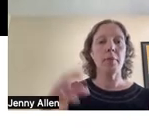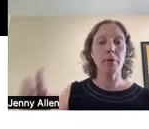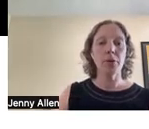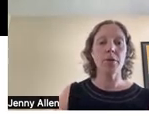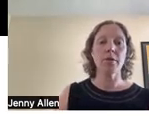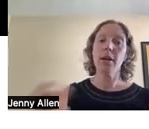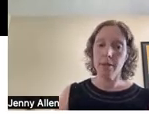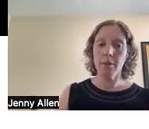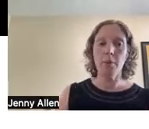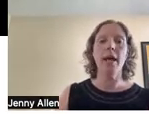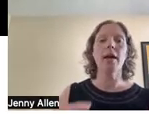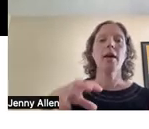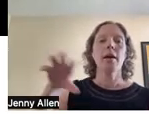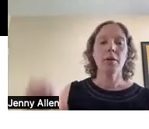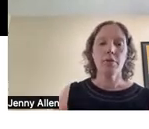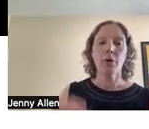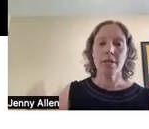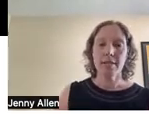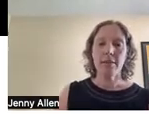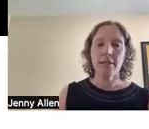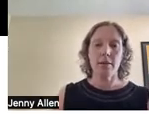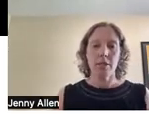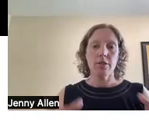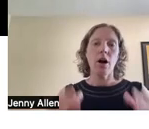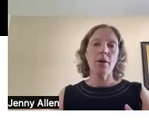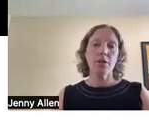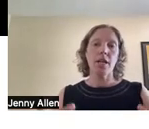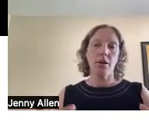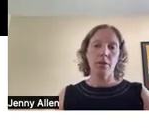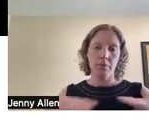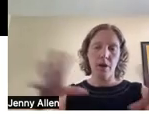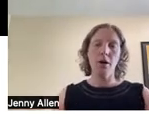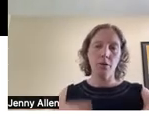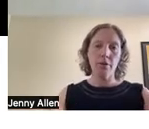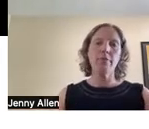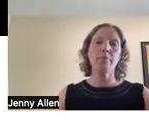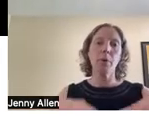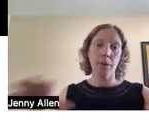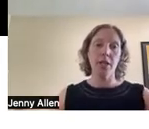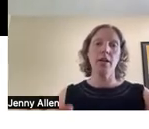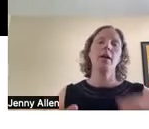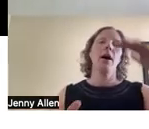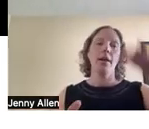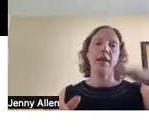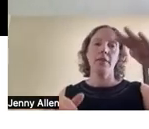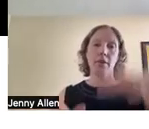living, they produce calcium carbonate, which forms the skeleton, which is the harder shell, the harder reef portion that the